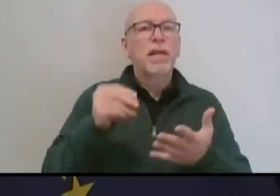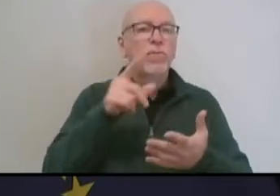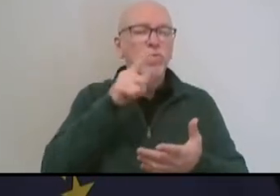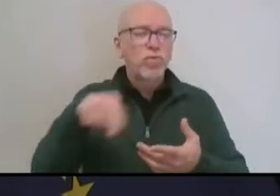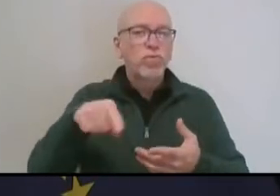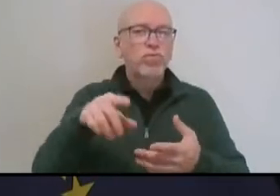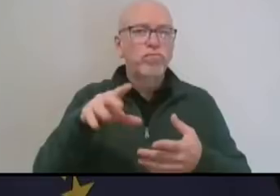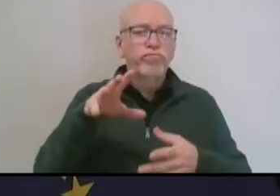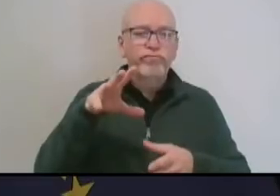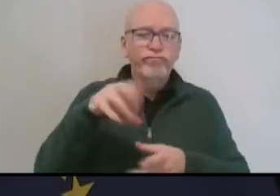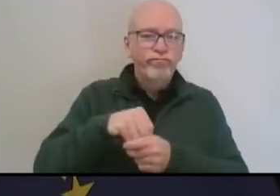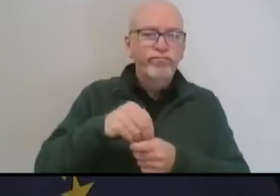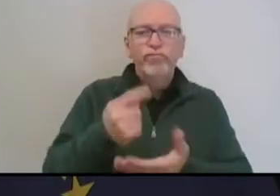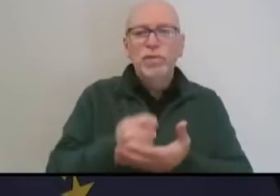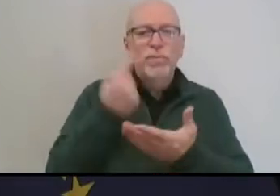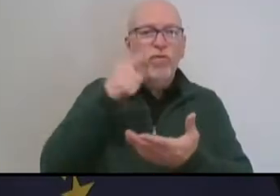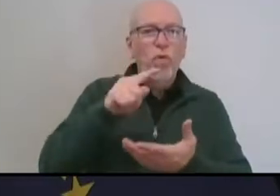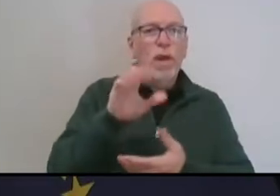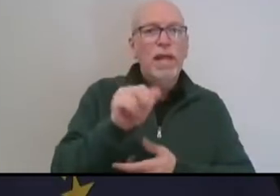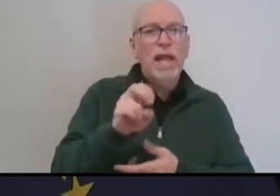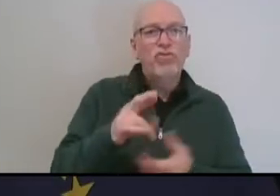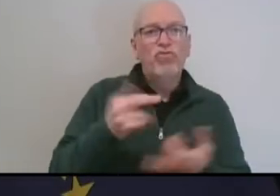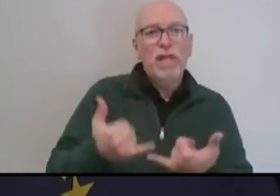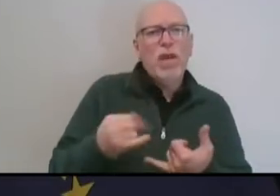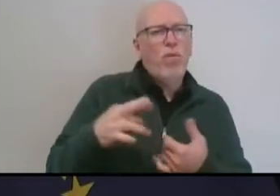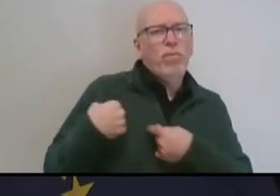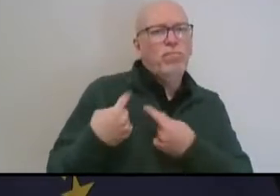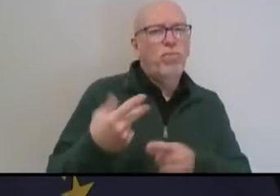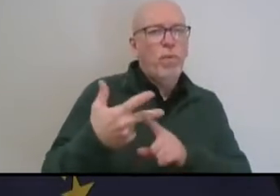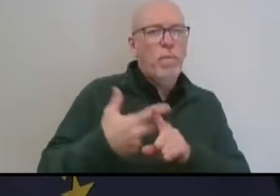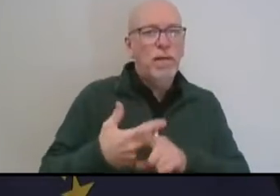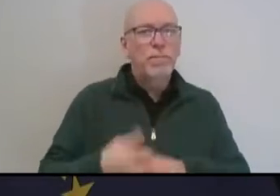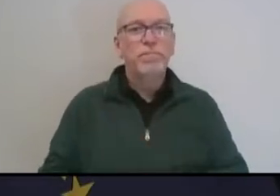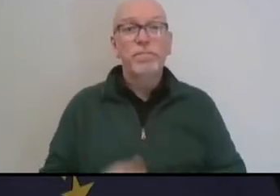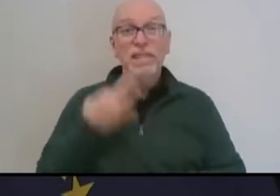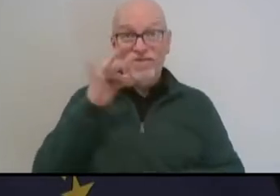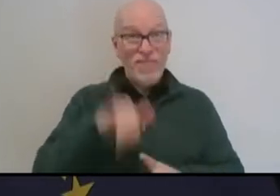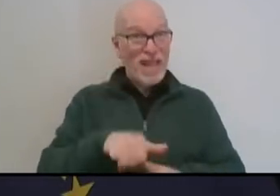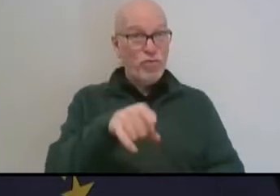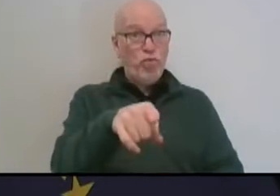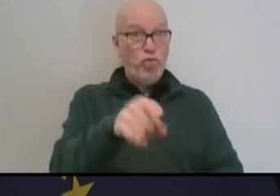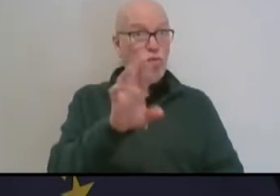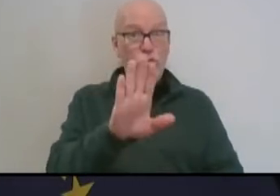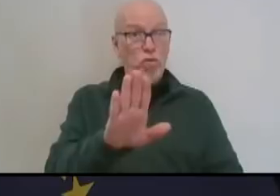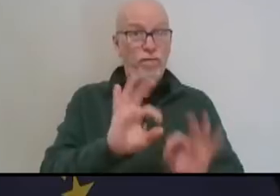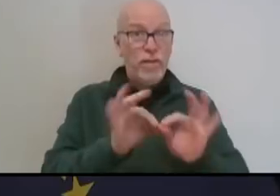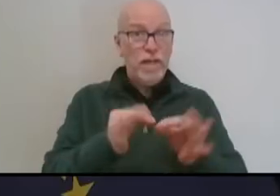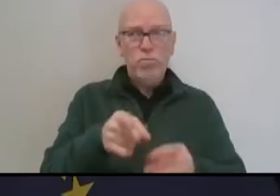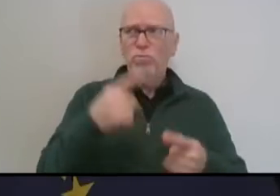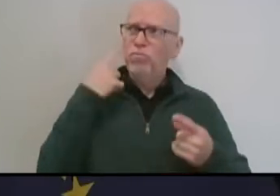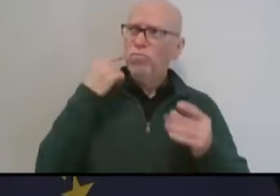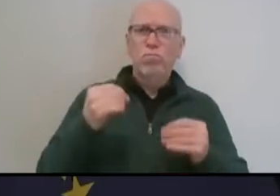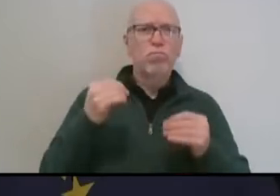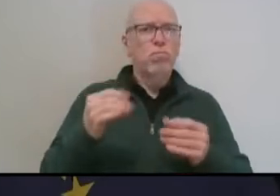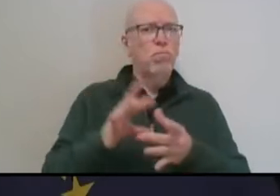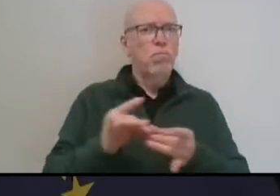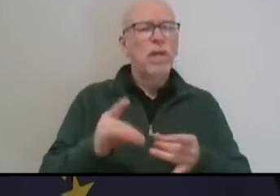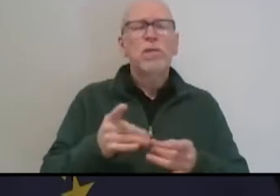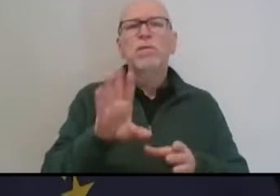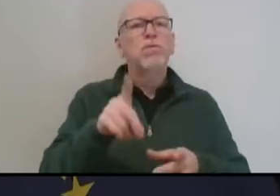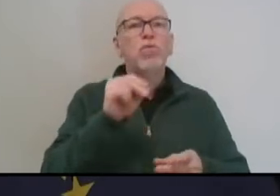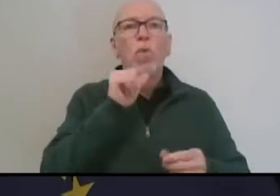treatment for cancer now or within the last 3 months. If this describes you or a loved one and you have not yet received a message, do not